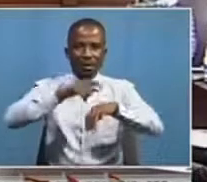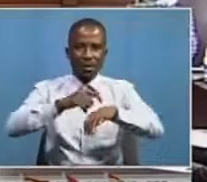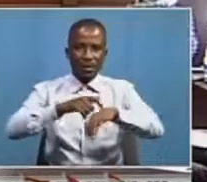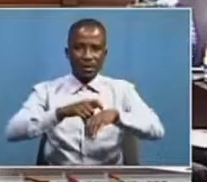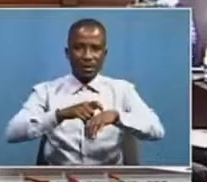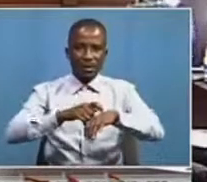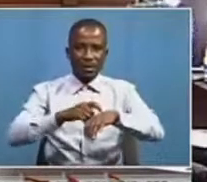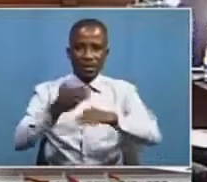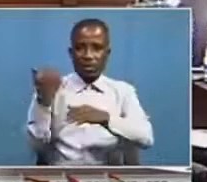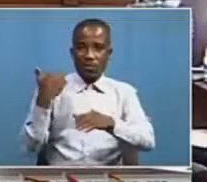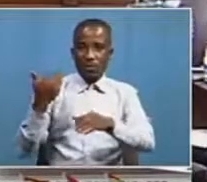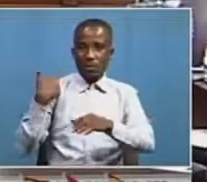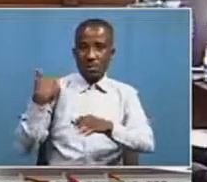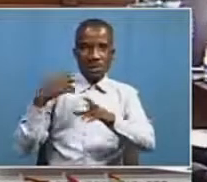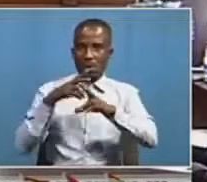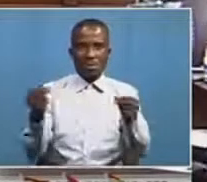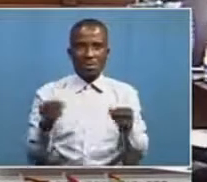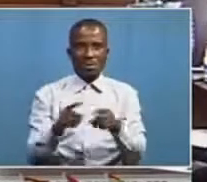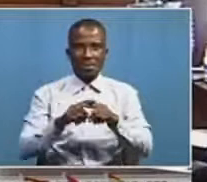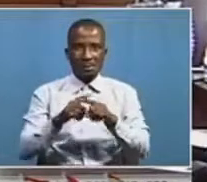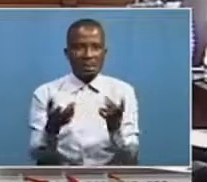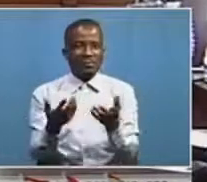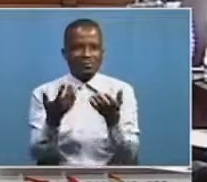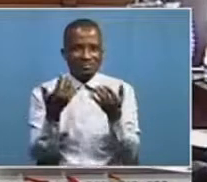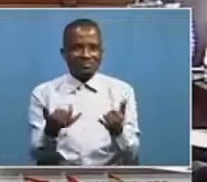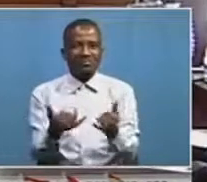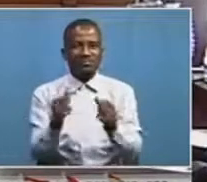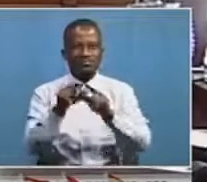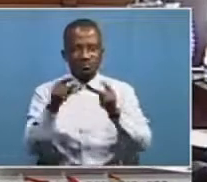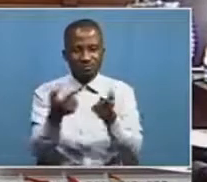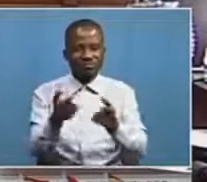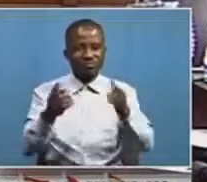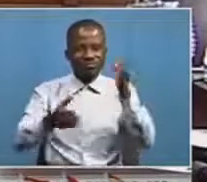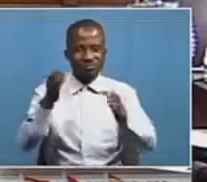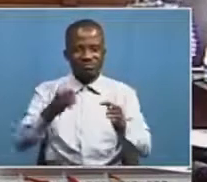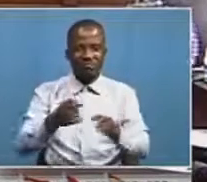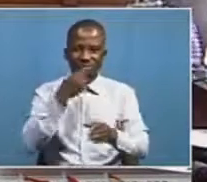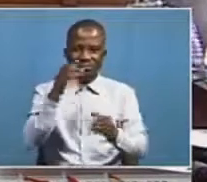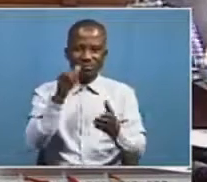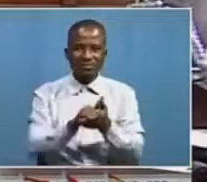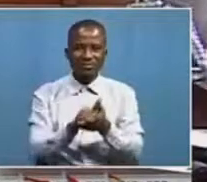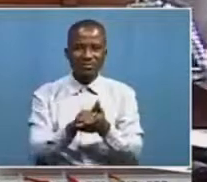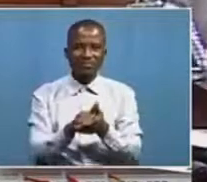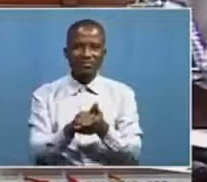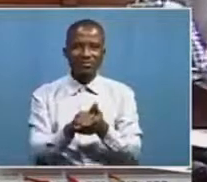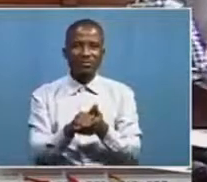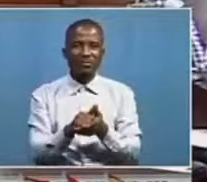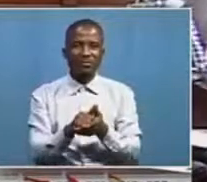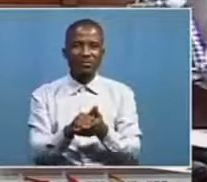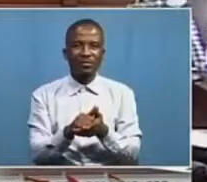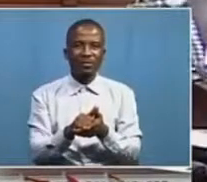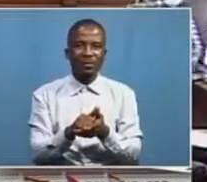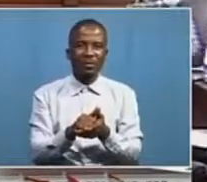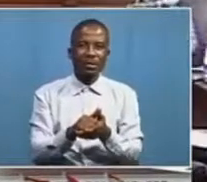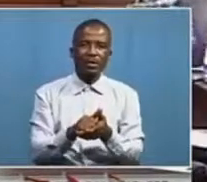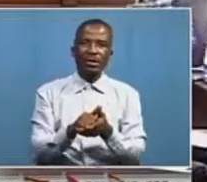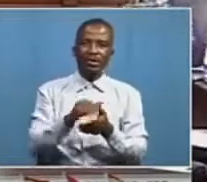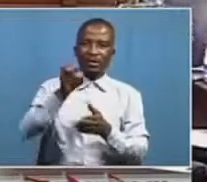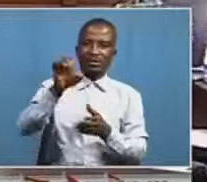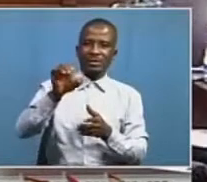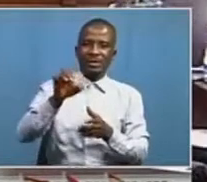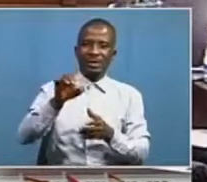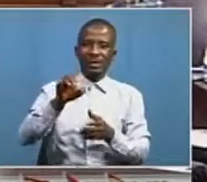prior indication of such an intention, for which counsel for the respondents raised objection to the move, the court obliged him and made